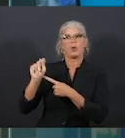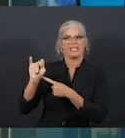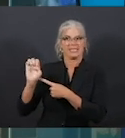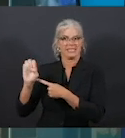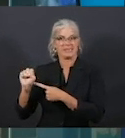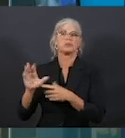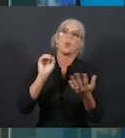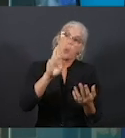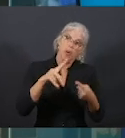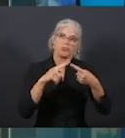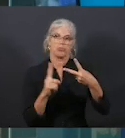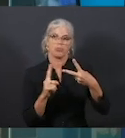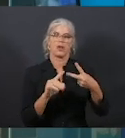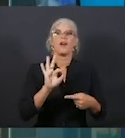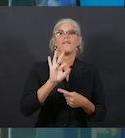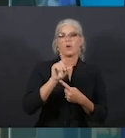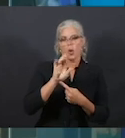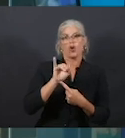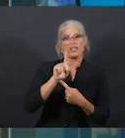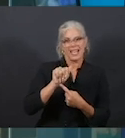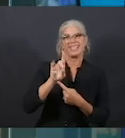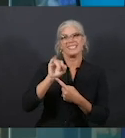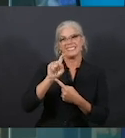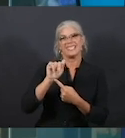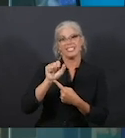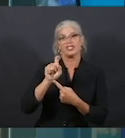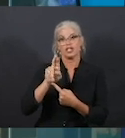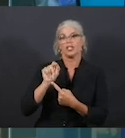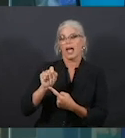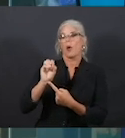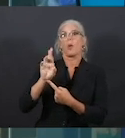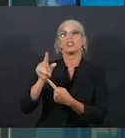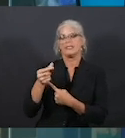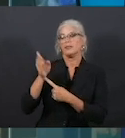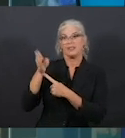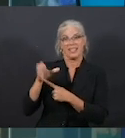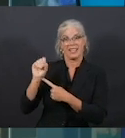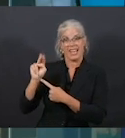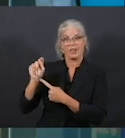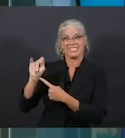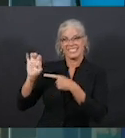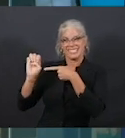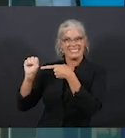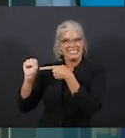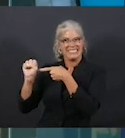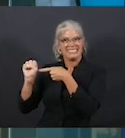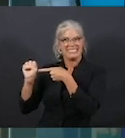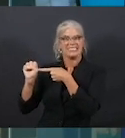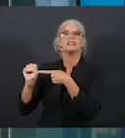floridadisaster.org/counties. This is not something that is unusual for Florida. We know during hurricane season that we